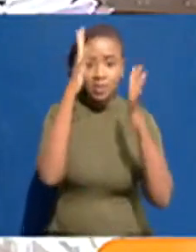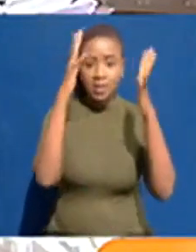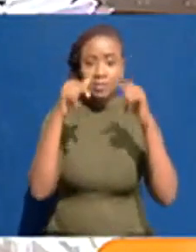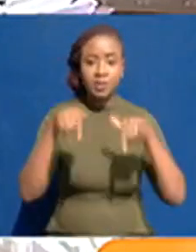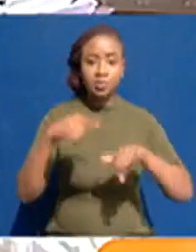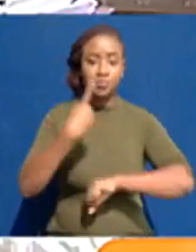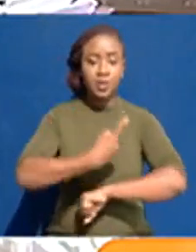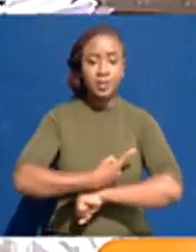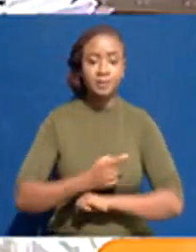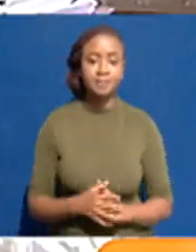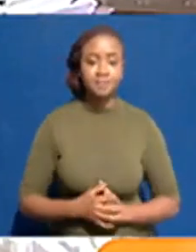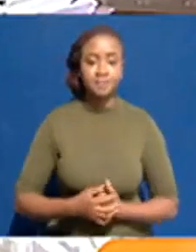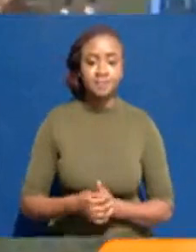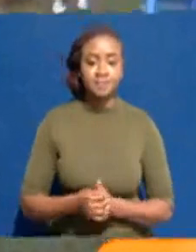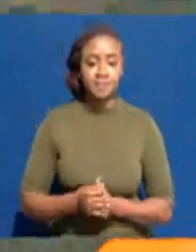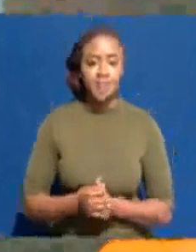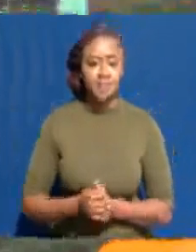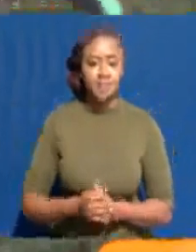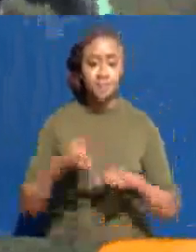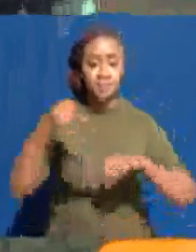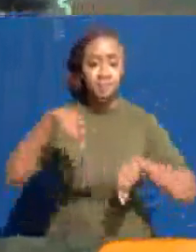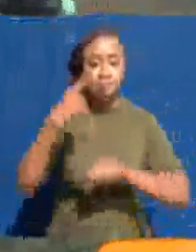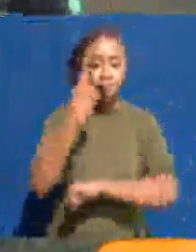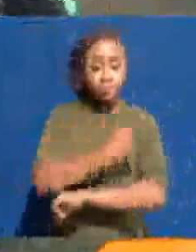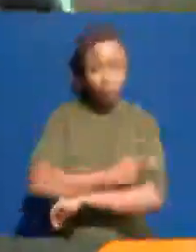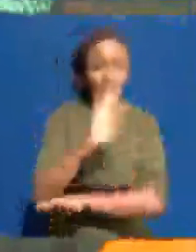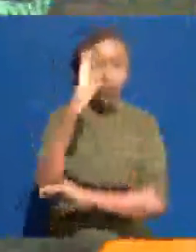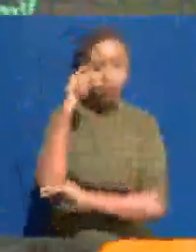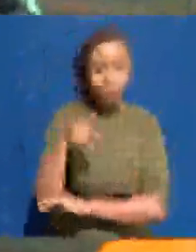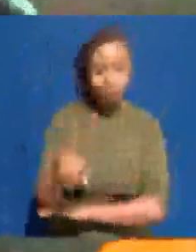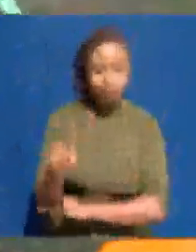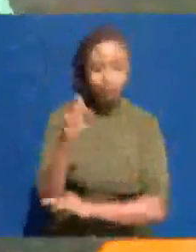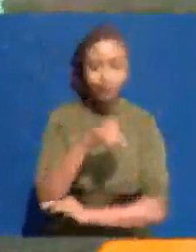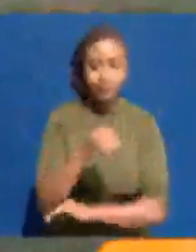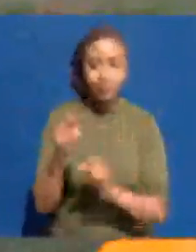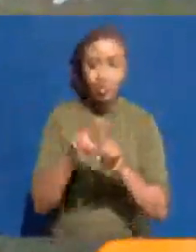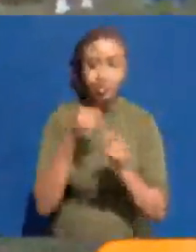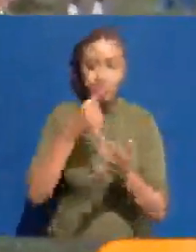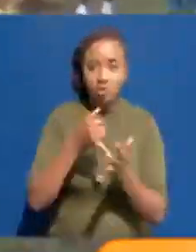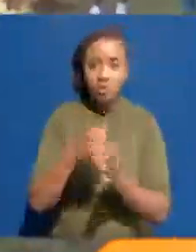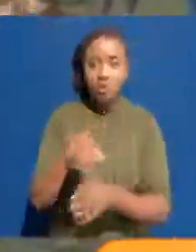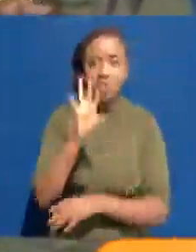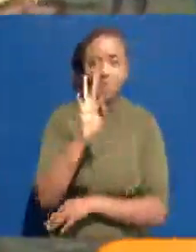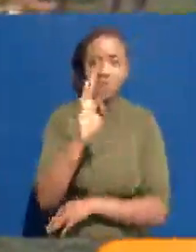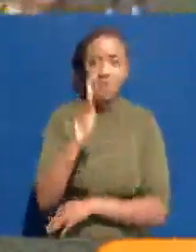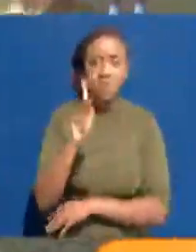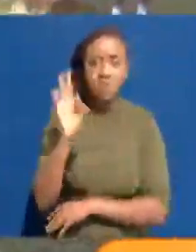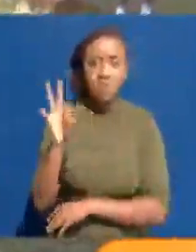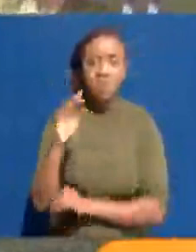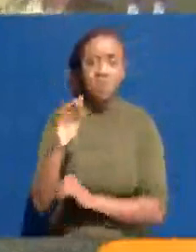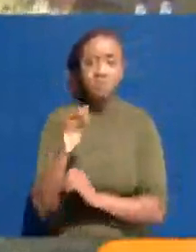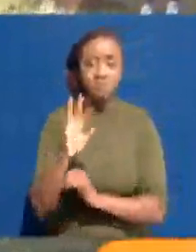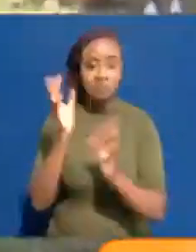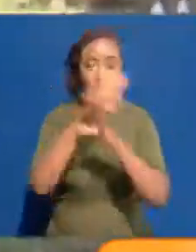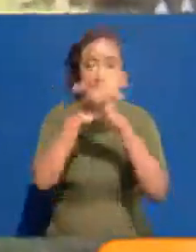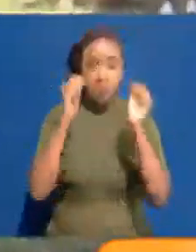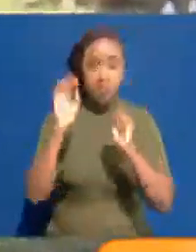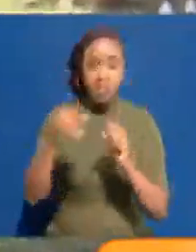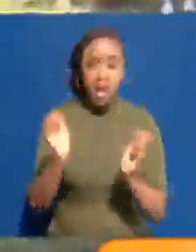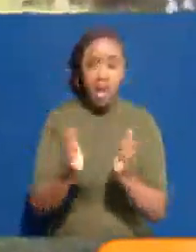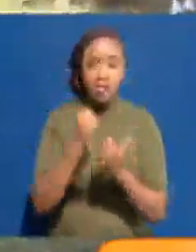Day. Coach Injin Firat and Captain Michael Olunga were joined by the FKF President Nick Mwendwa in the tree planting exercise at the FKF